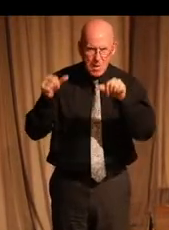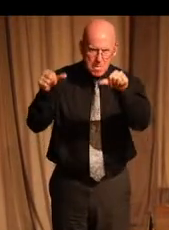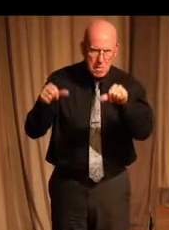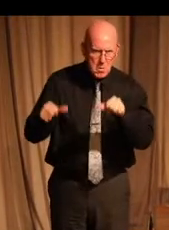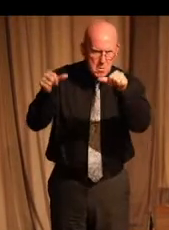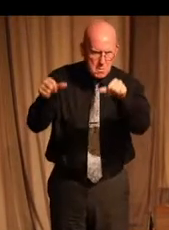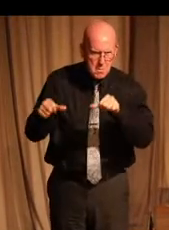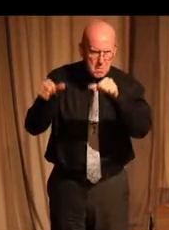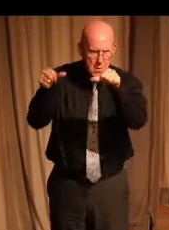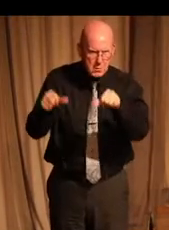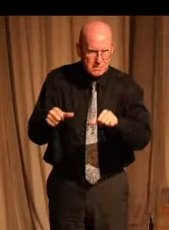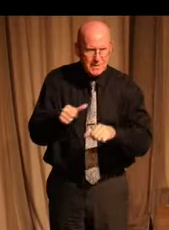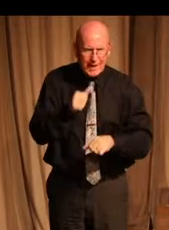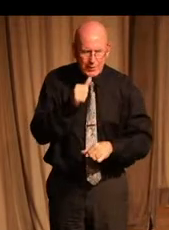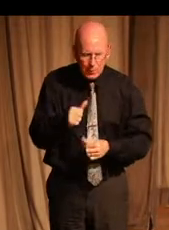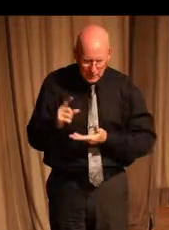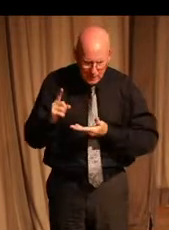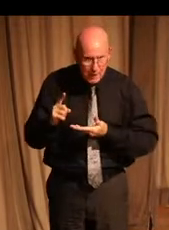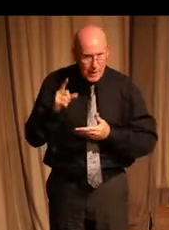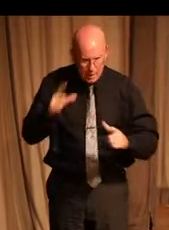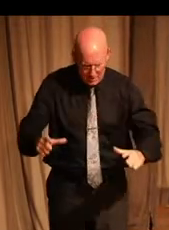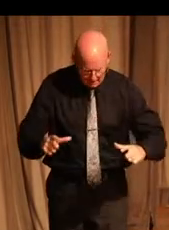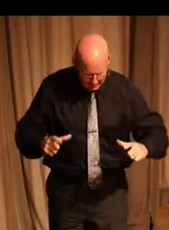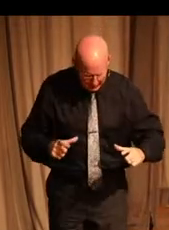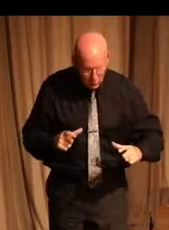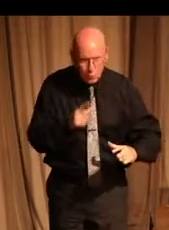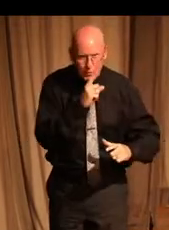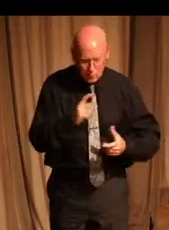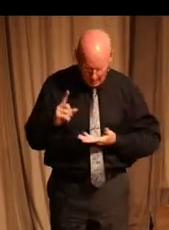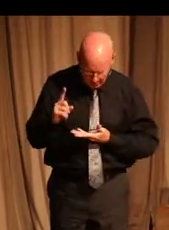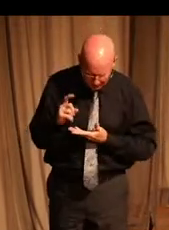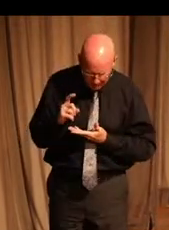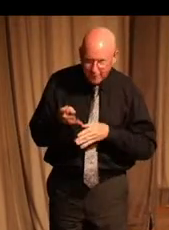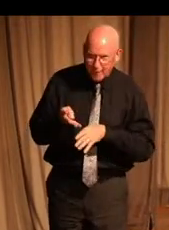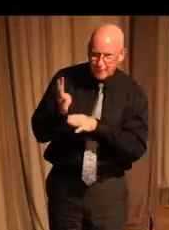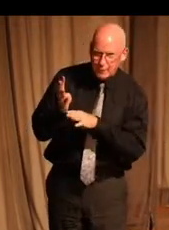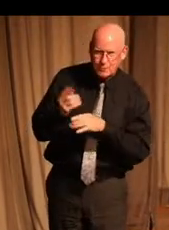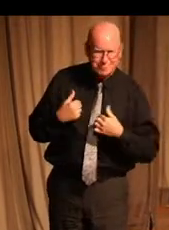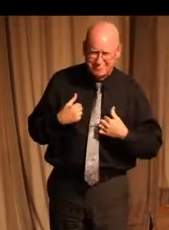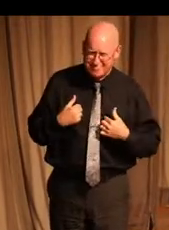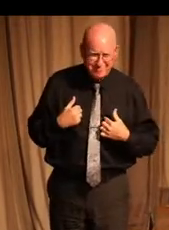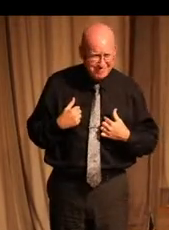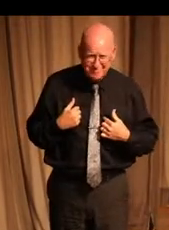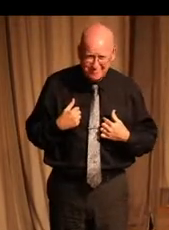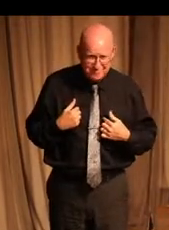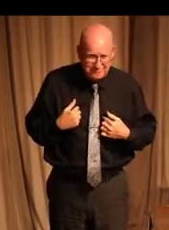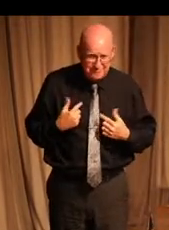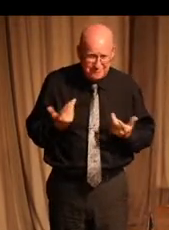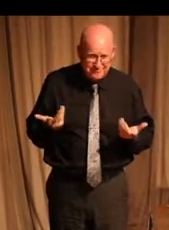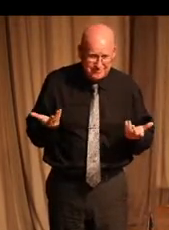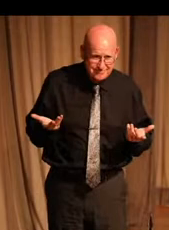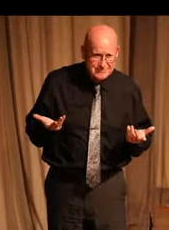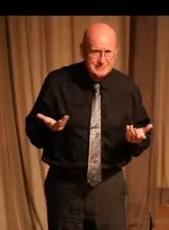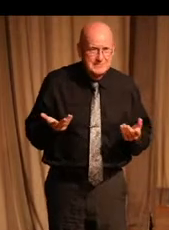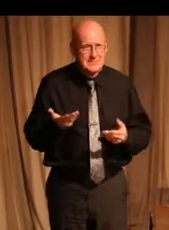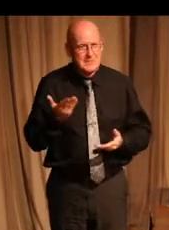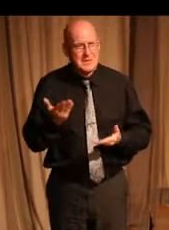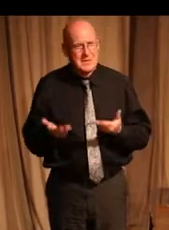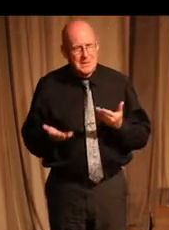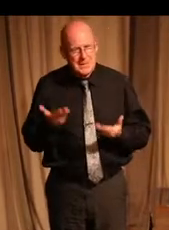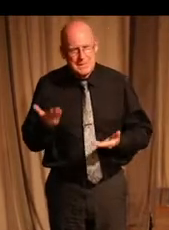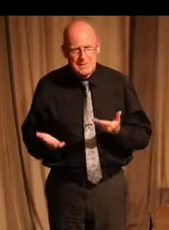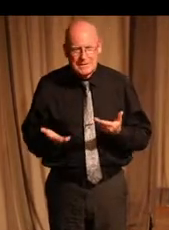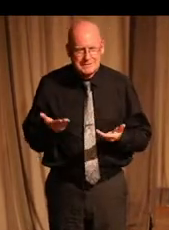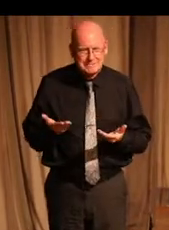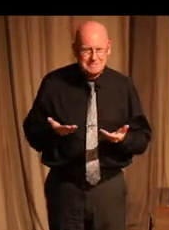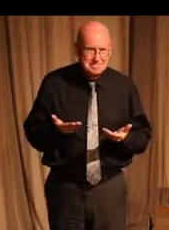I don't take pictures of meals and things. So I'm not sure. I guess maybe it is the work that I